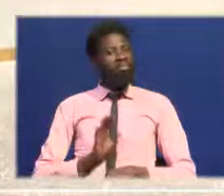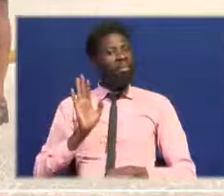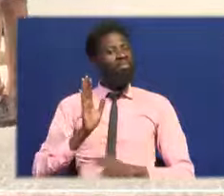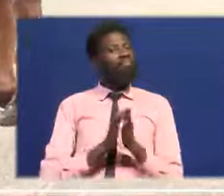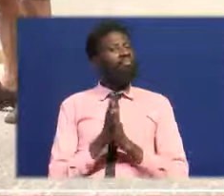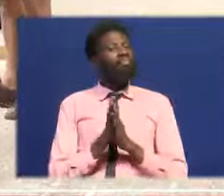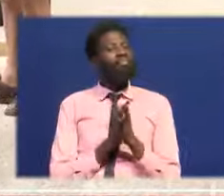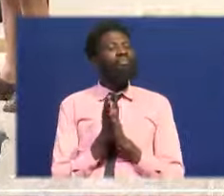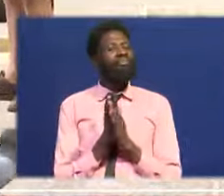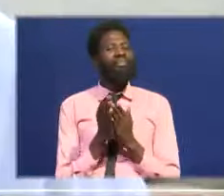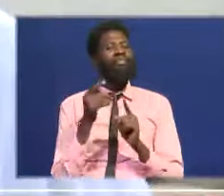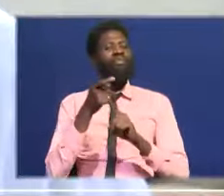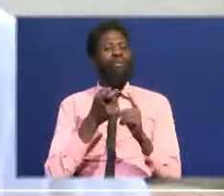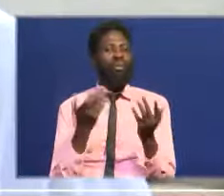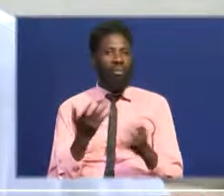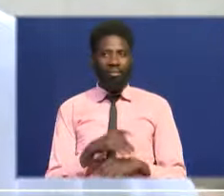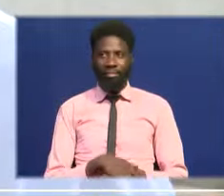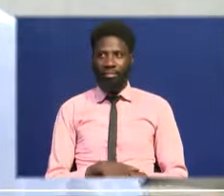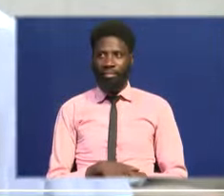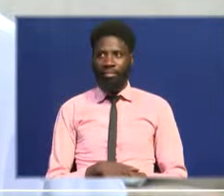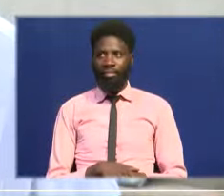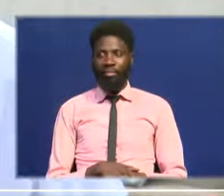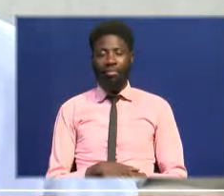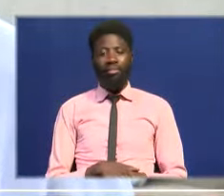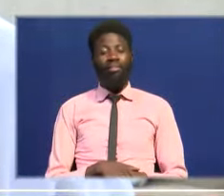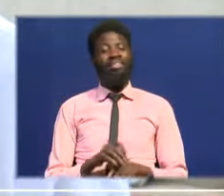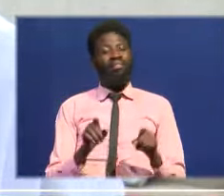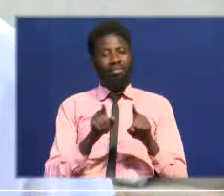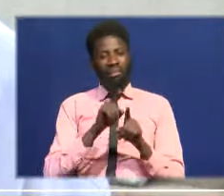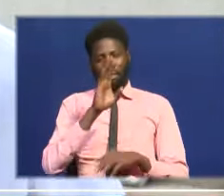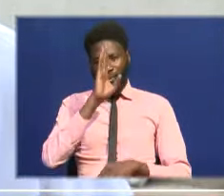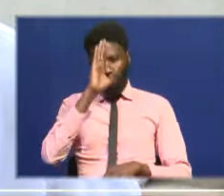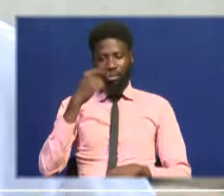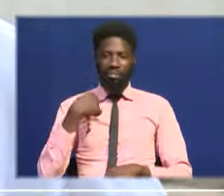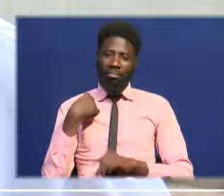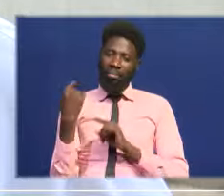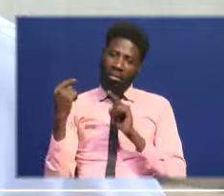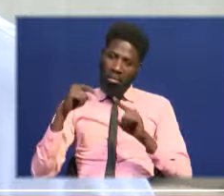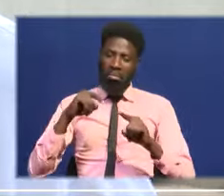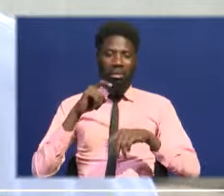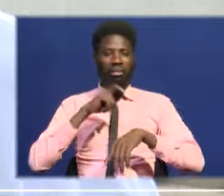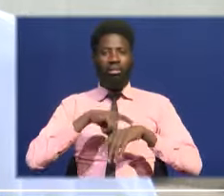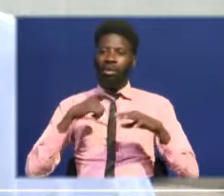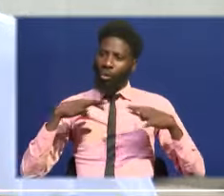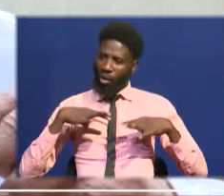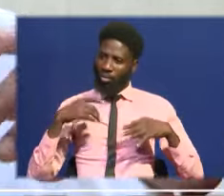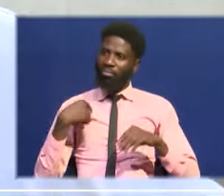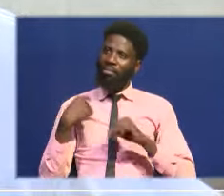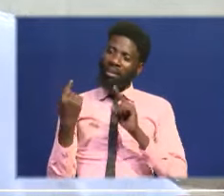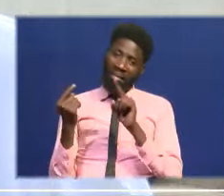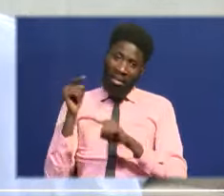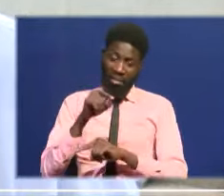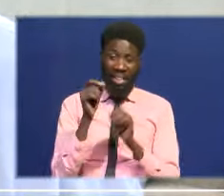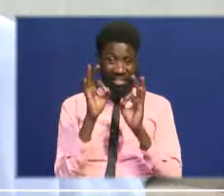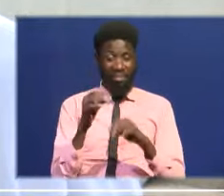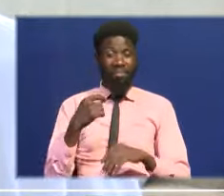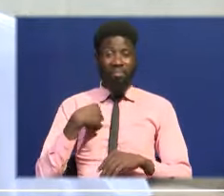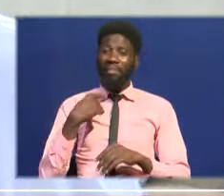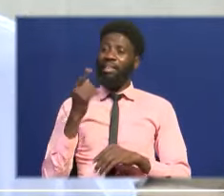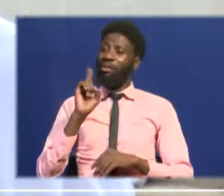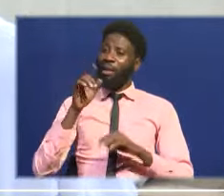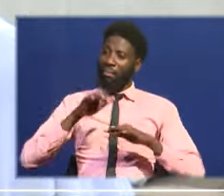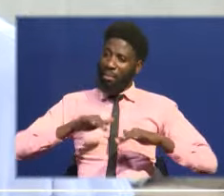winged animals? Yeah, even on Sundays I come, even on holidays I come. Unless I'm not in Nairobi,